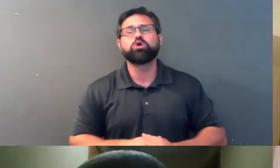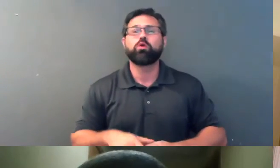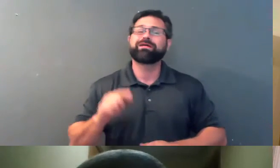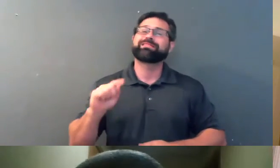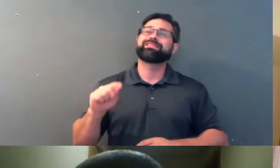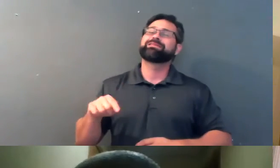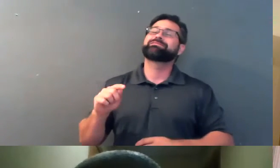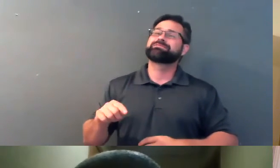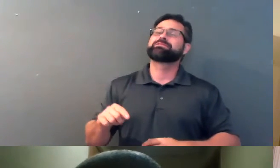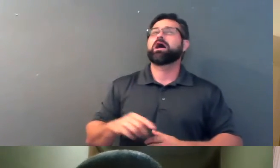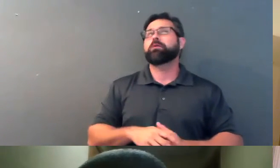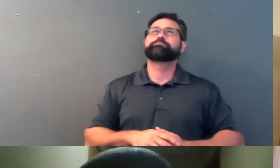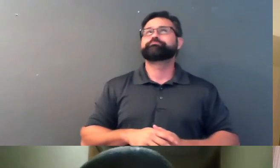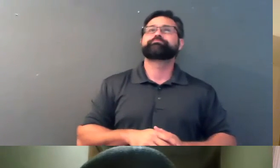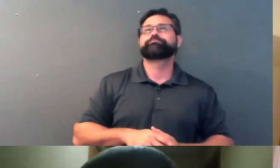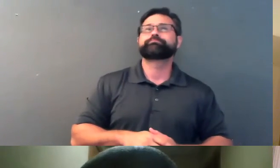behind this